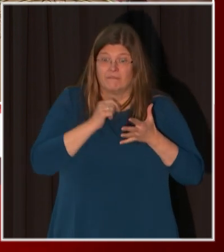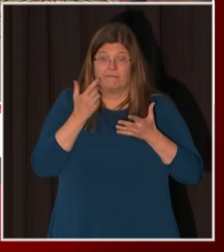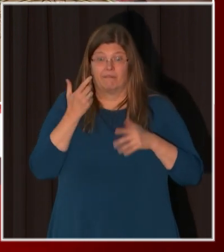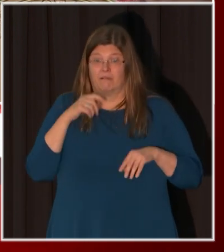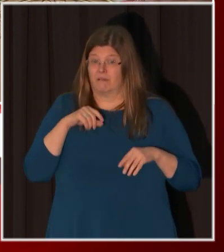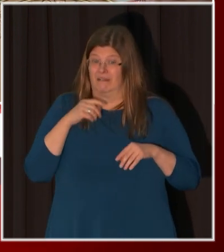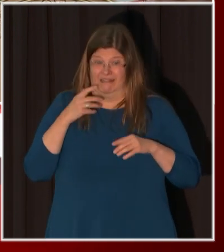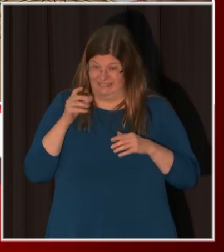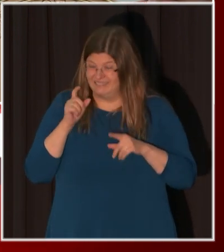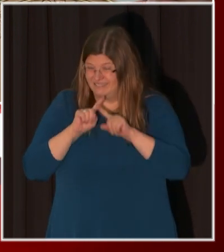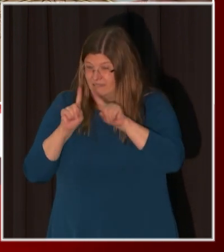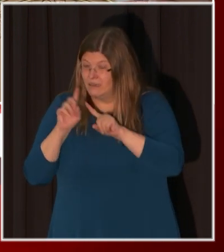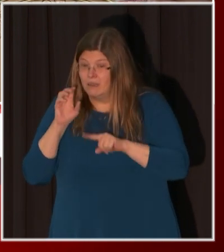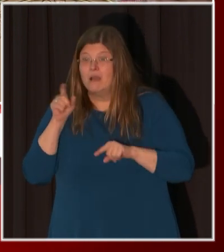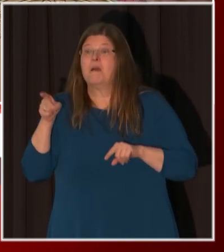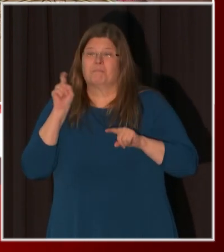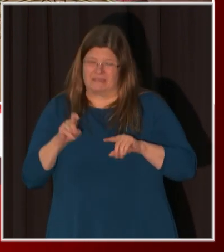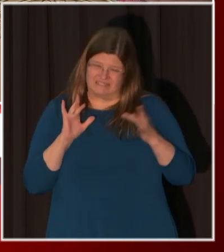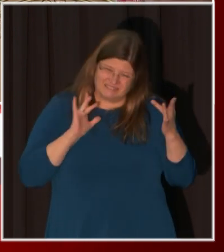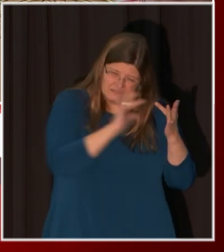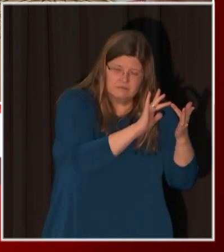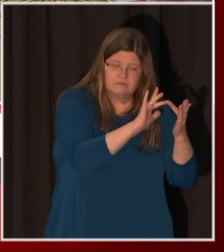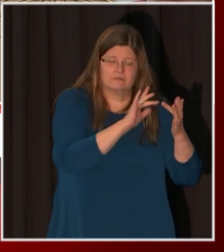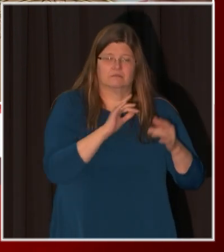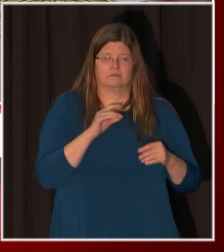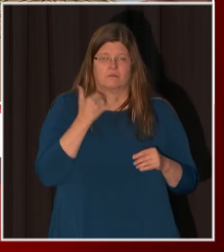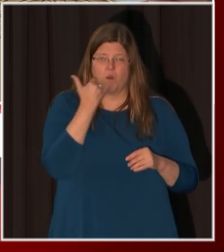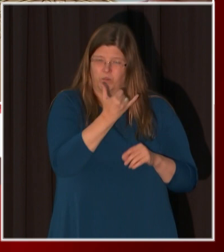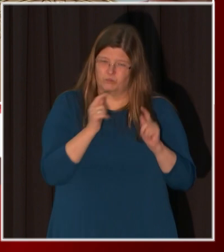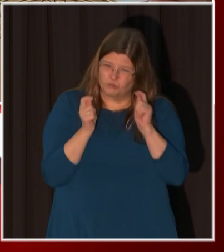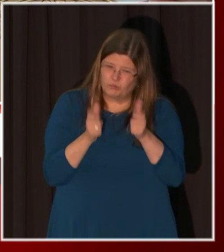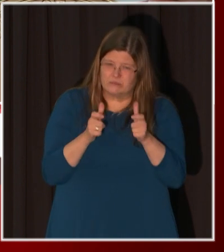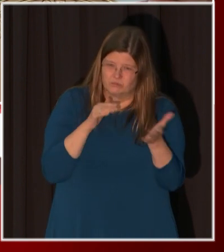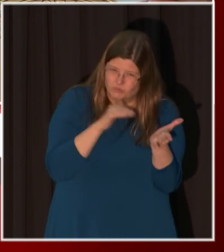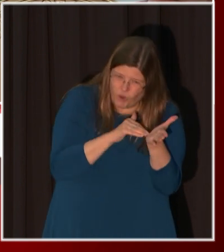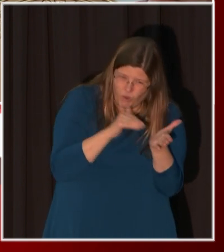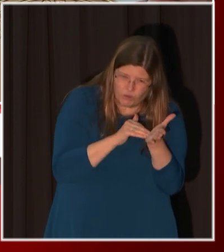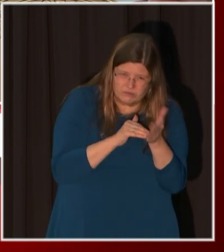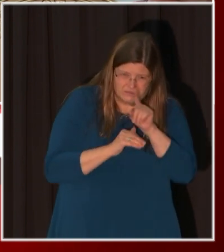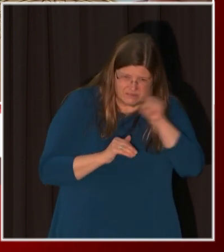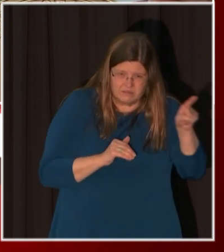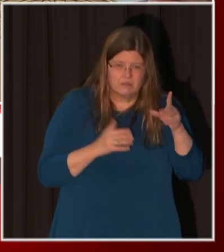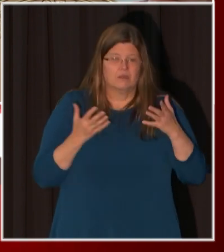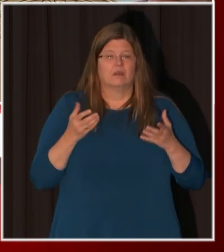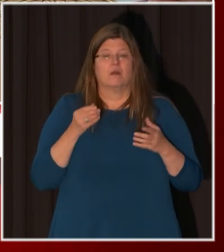of concern. The citywide call number, once again, is